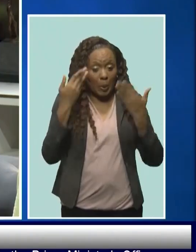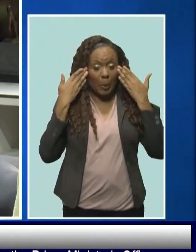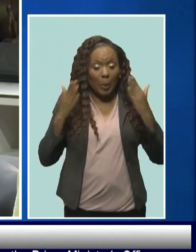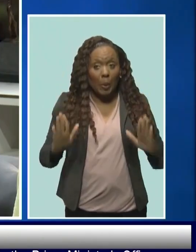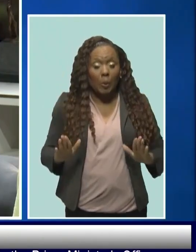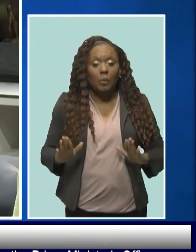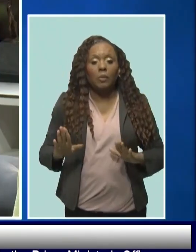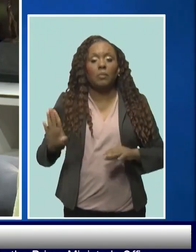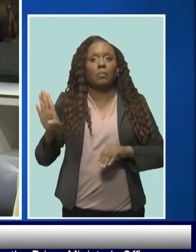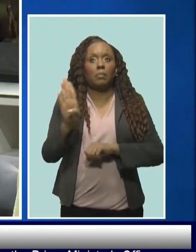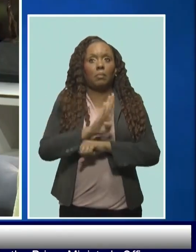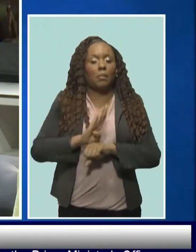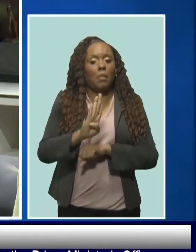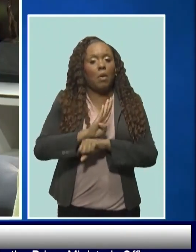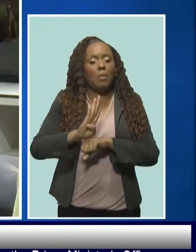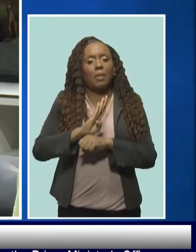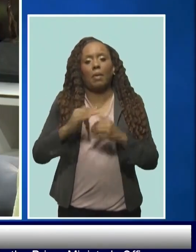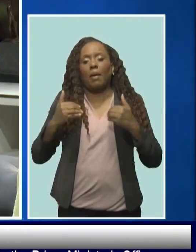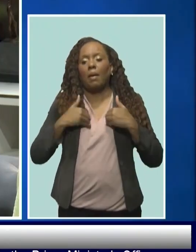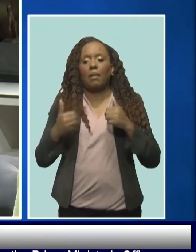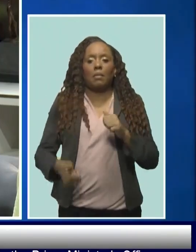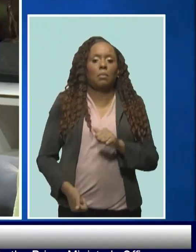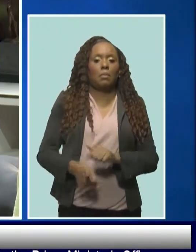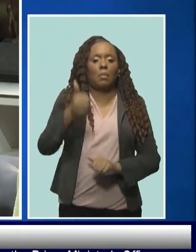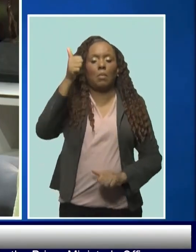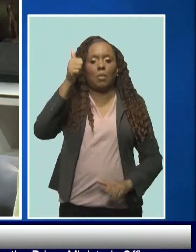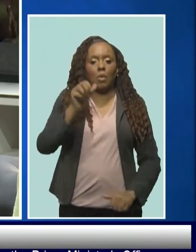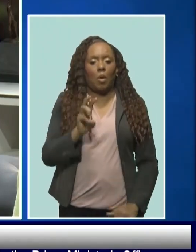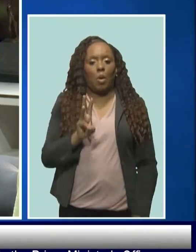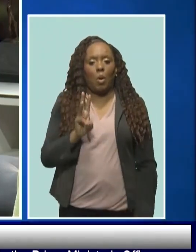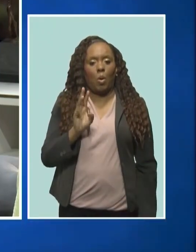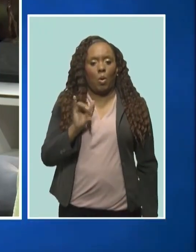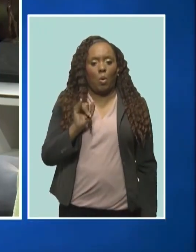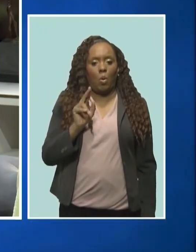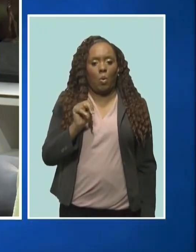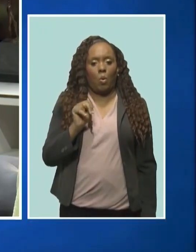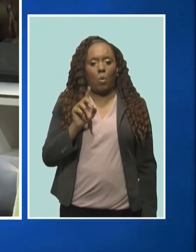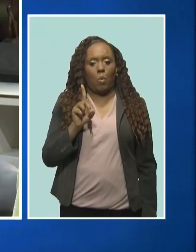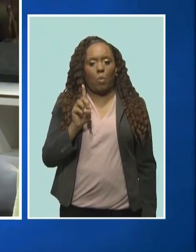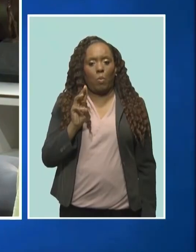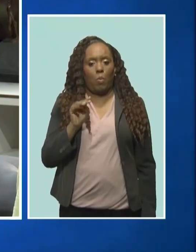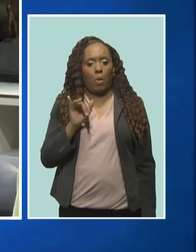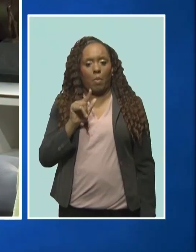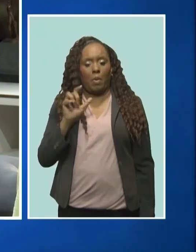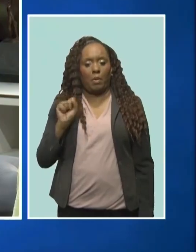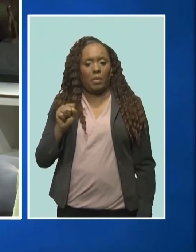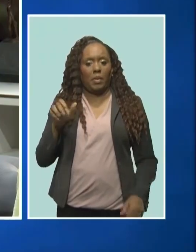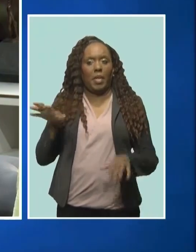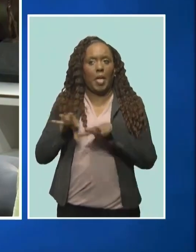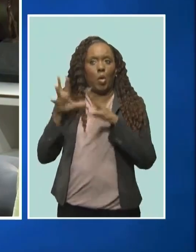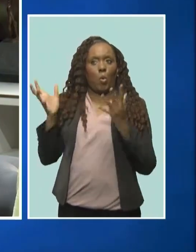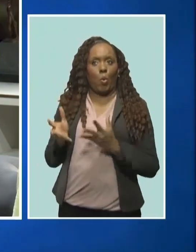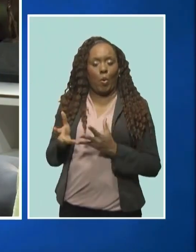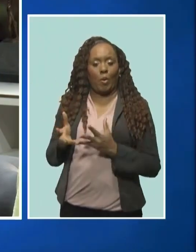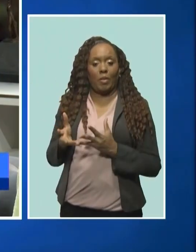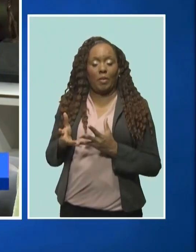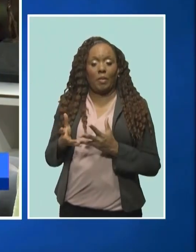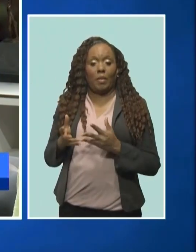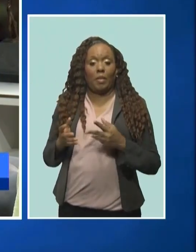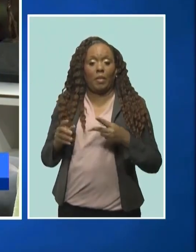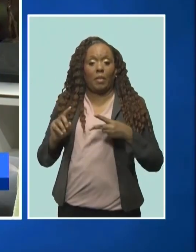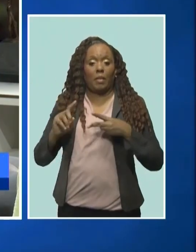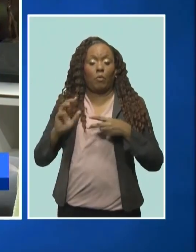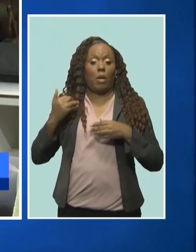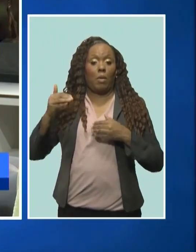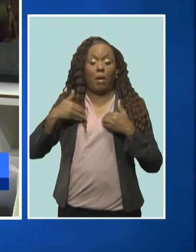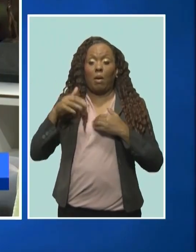Barbados had per capita the most windmills in the world after Holland. Imagine that. Wow. We're over